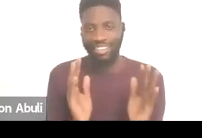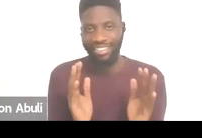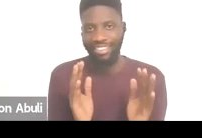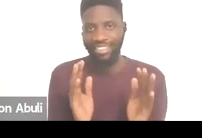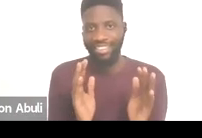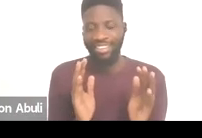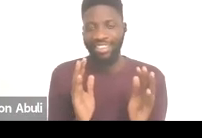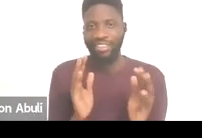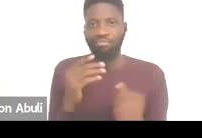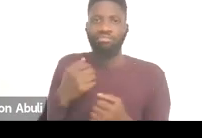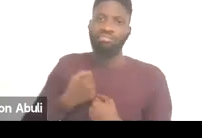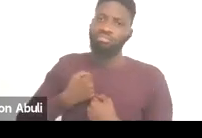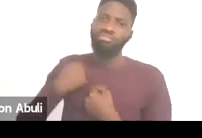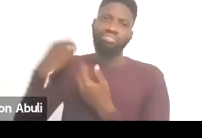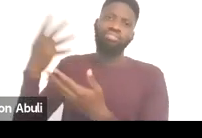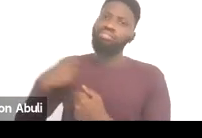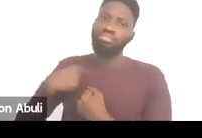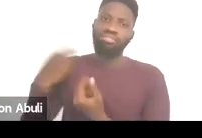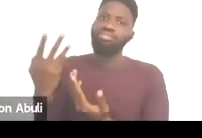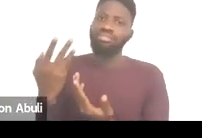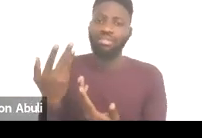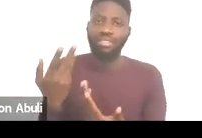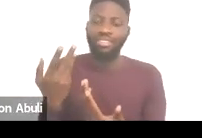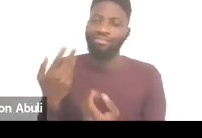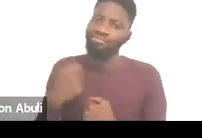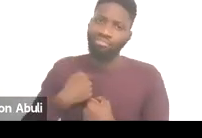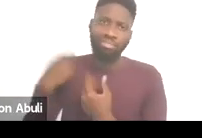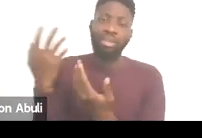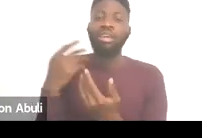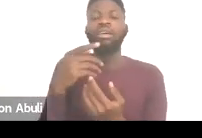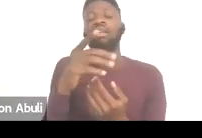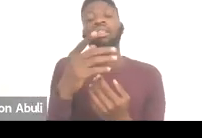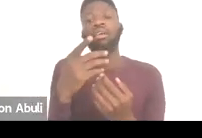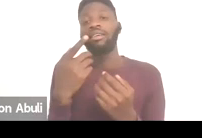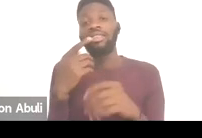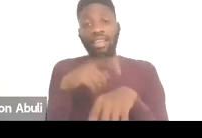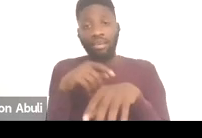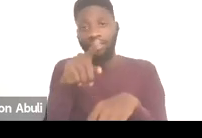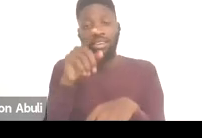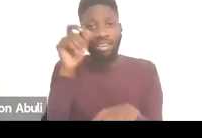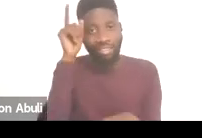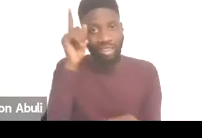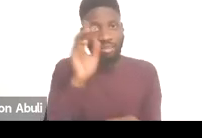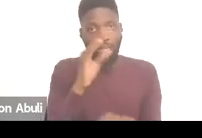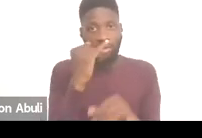express yourself. Yeah, put across, maybe when you understand your job